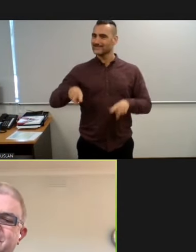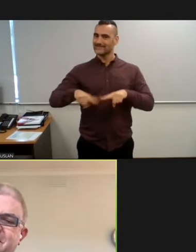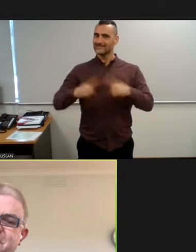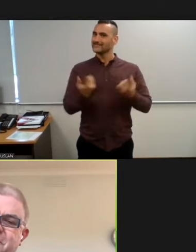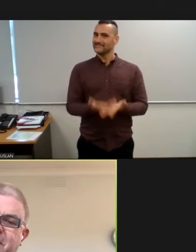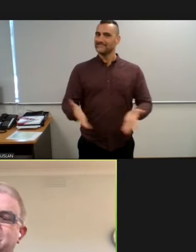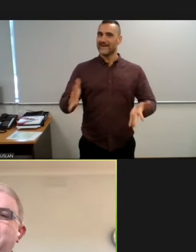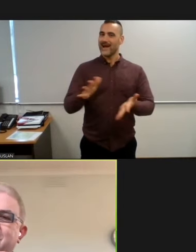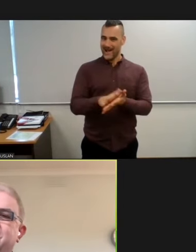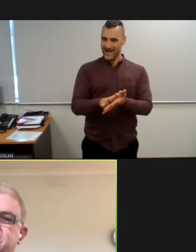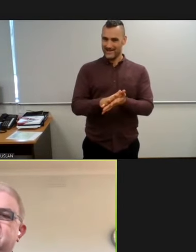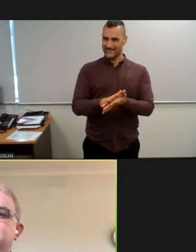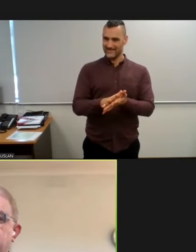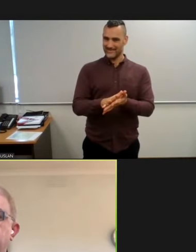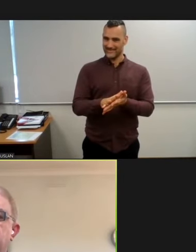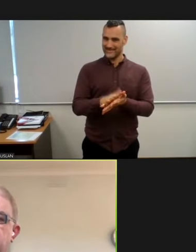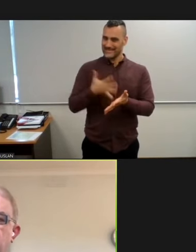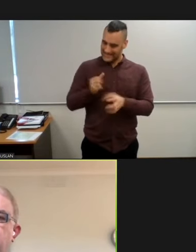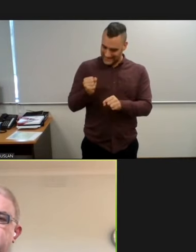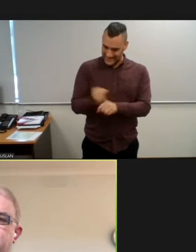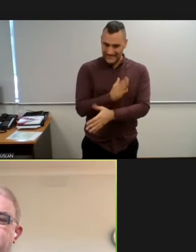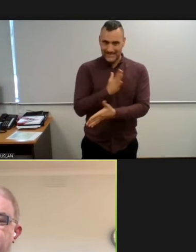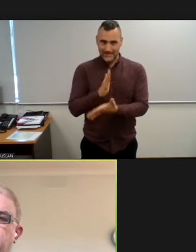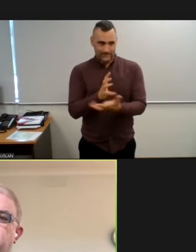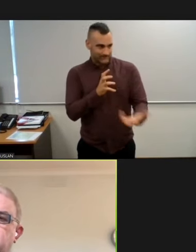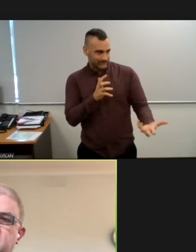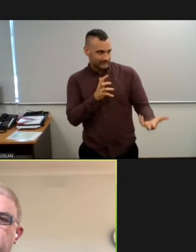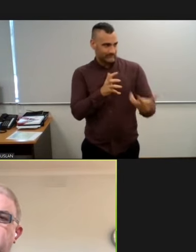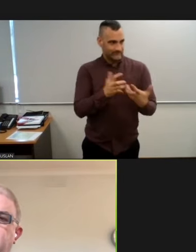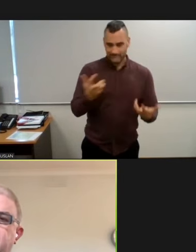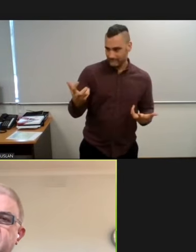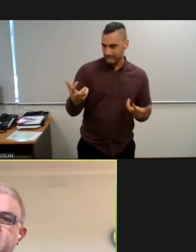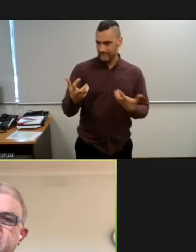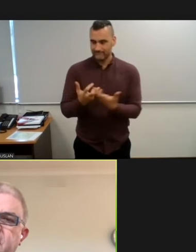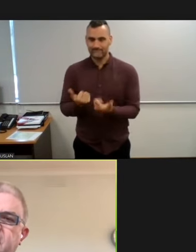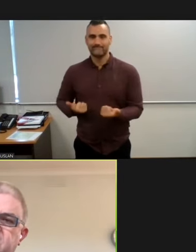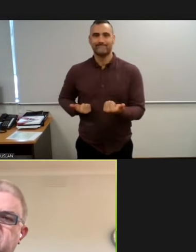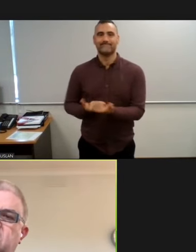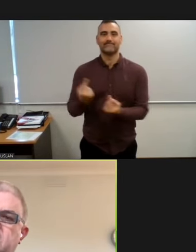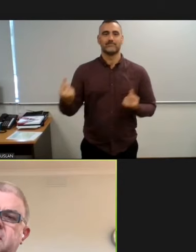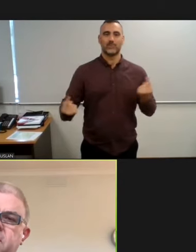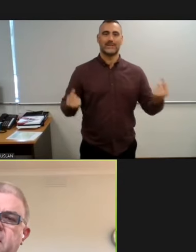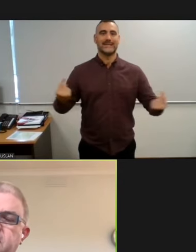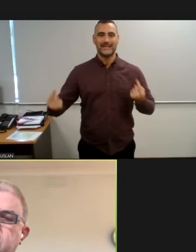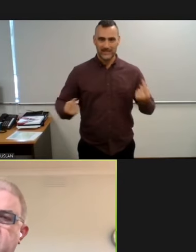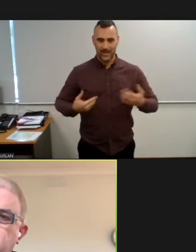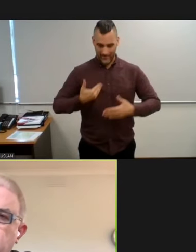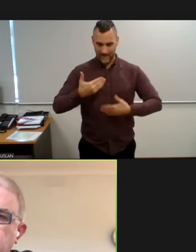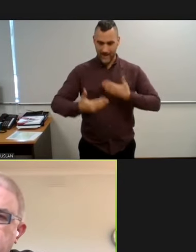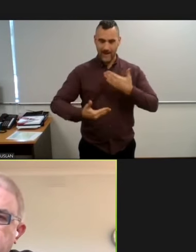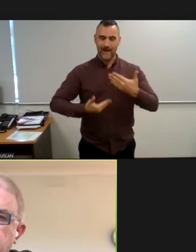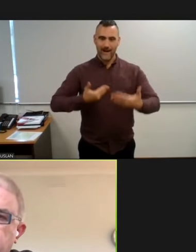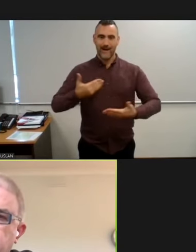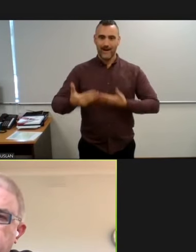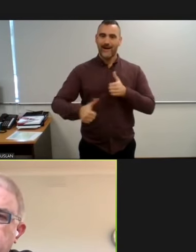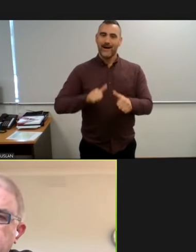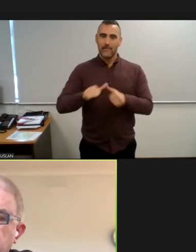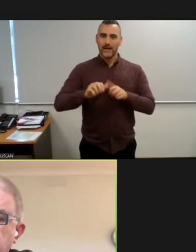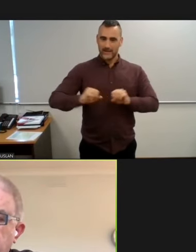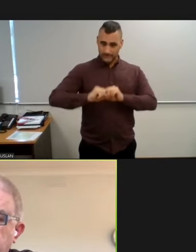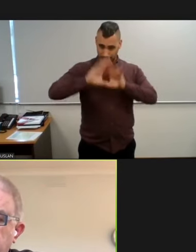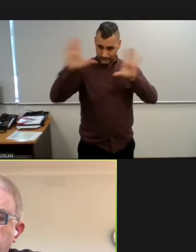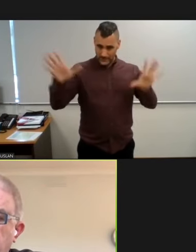you know, we need to try as many different techniques and approaches as we can to try and make sure that we're getting